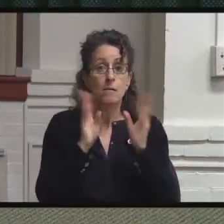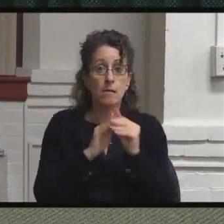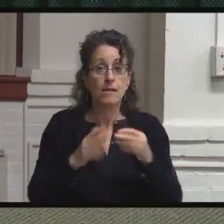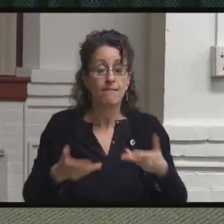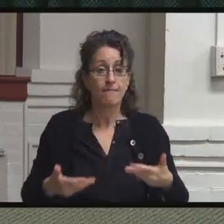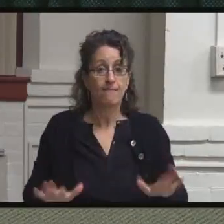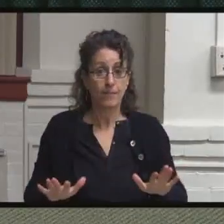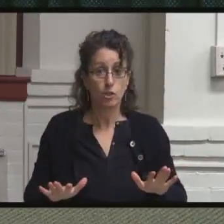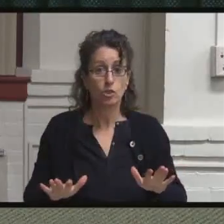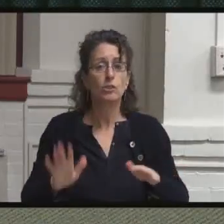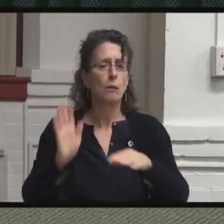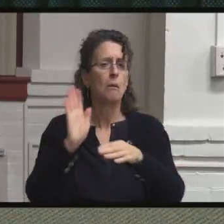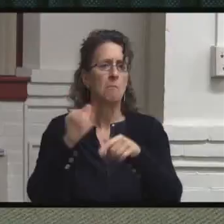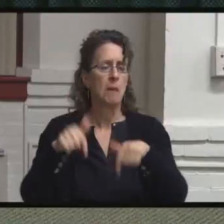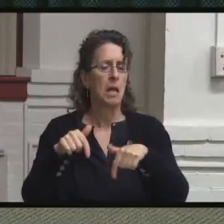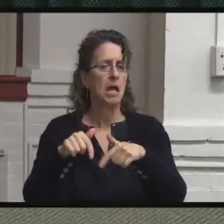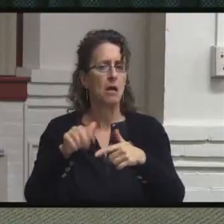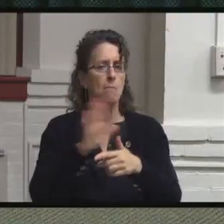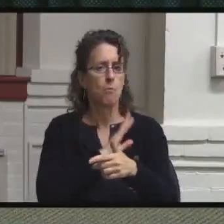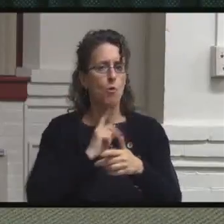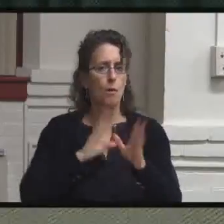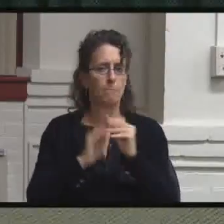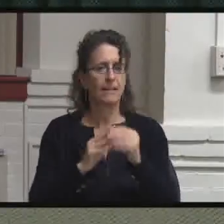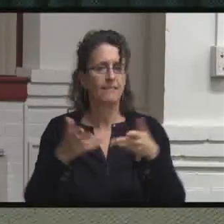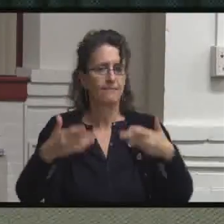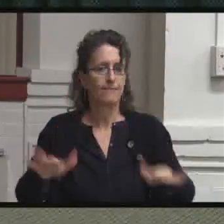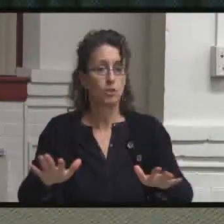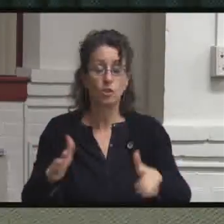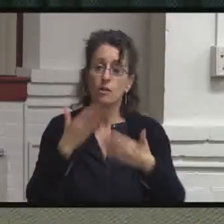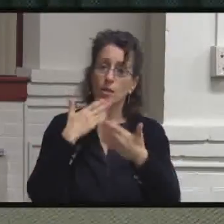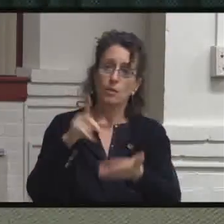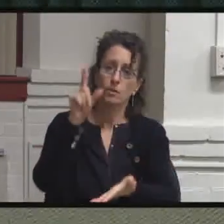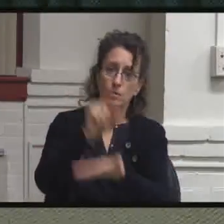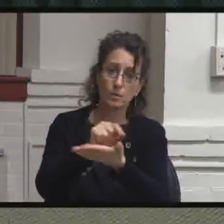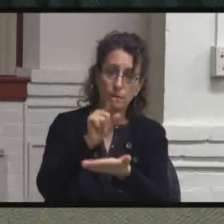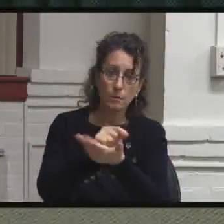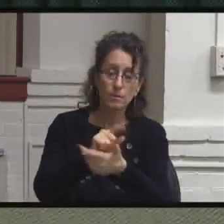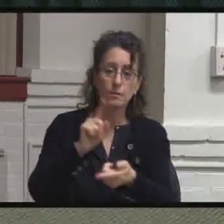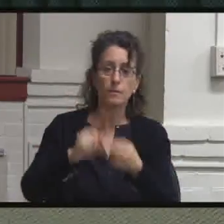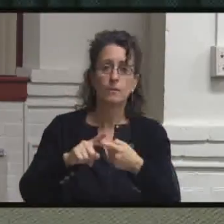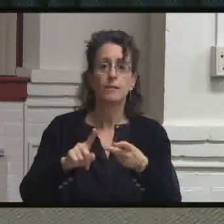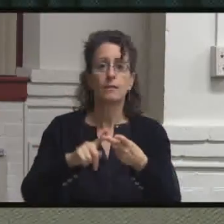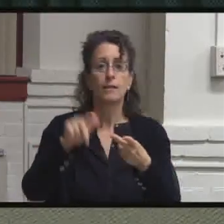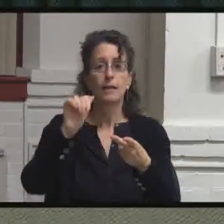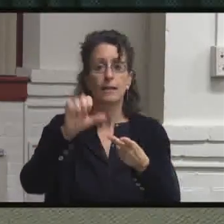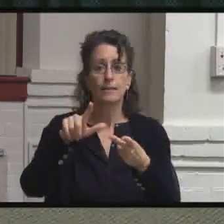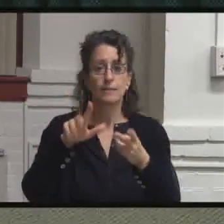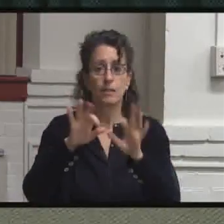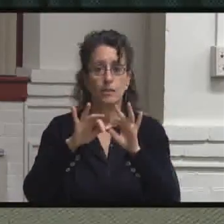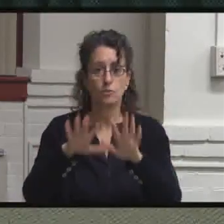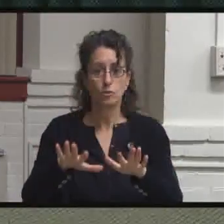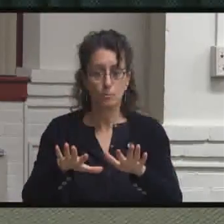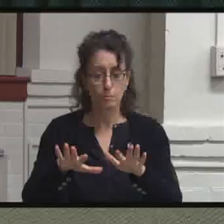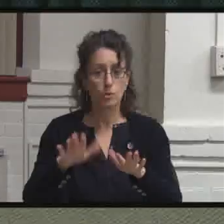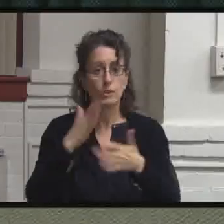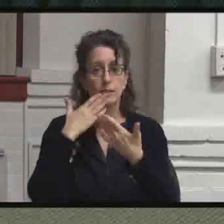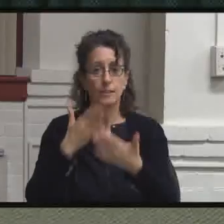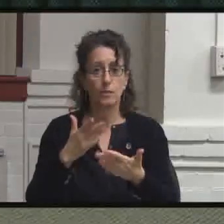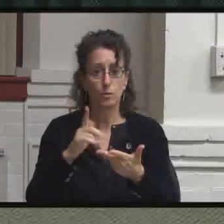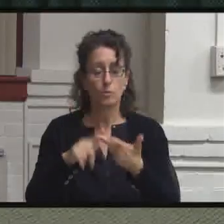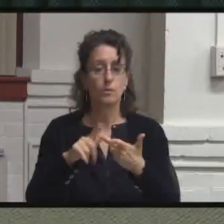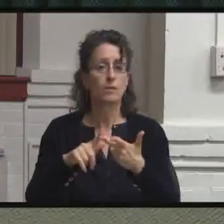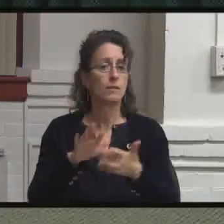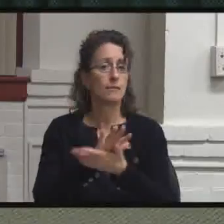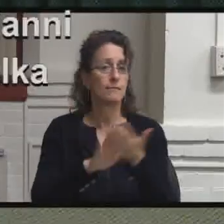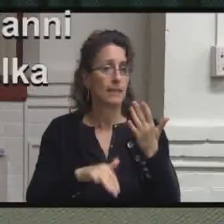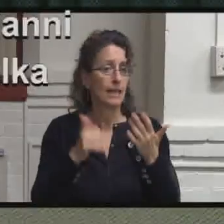is concluded at this point. I want to thank members of the press. I want to thank the ASL interpreters. Thank everybody who's